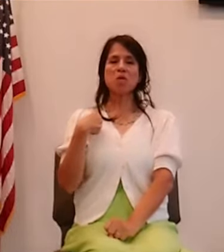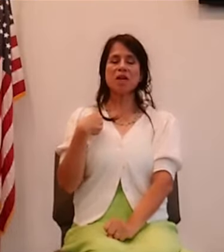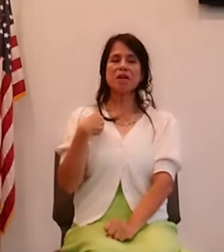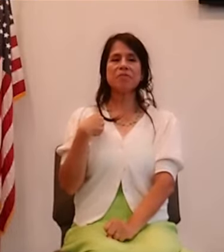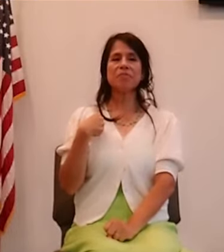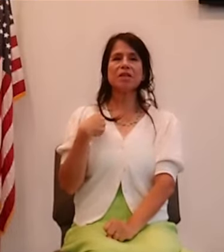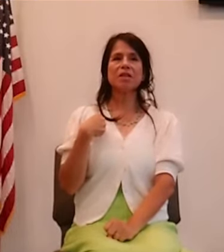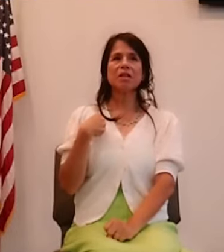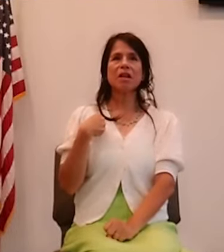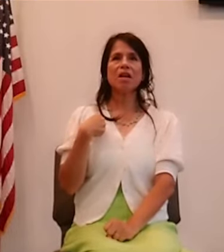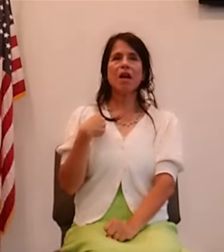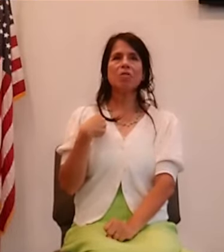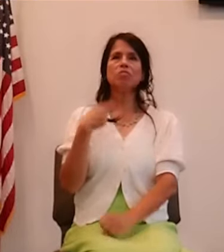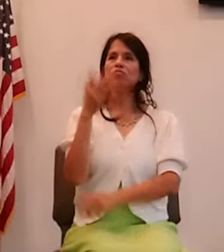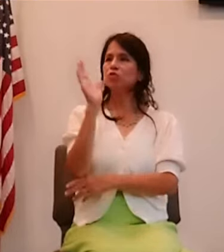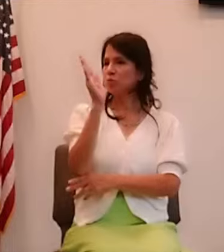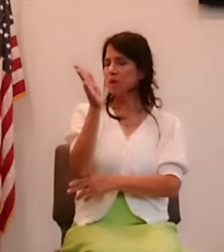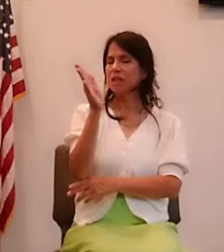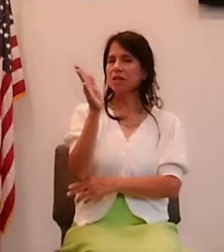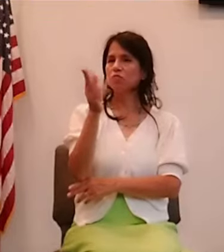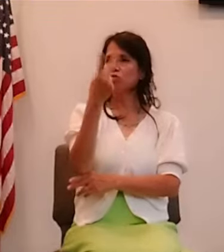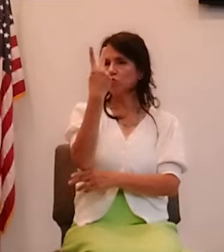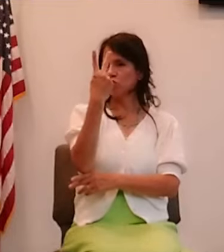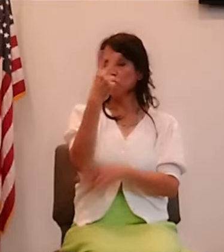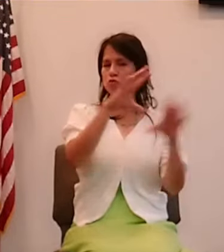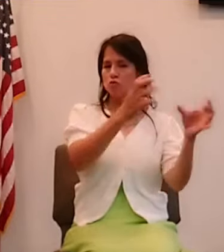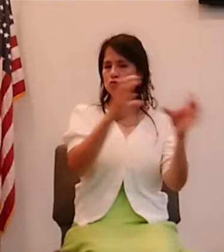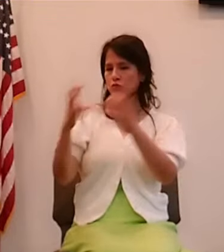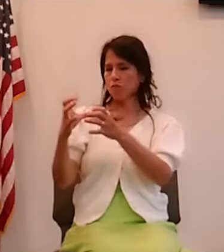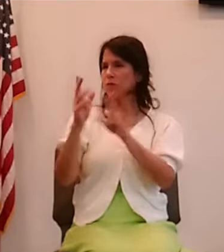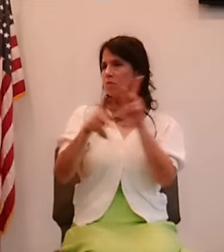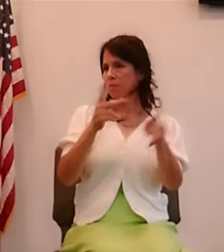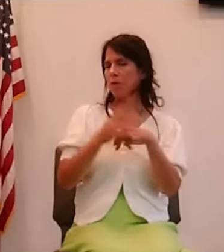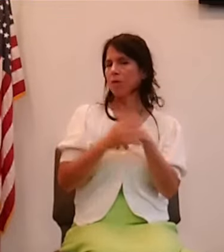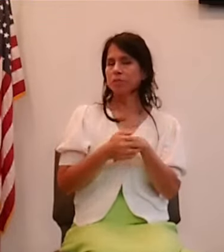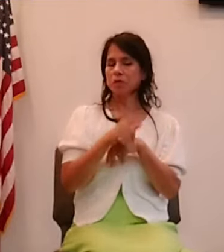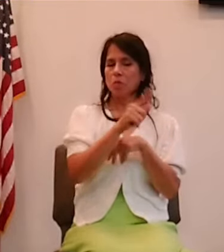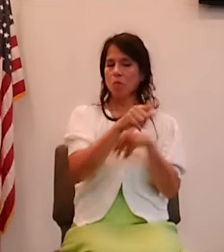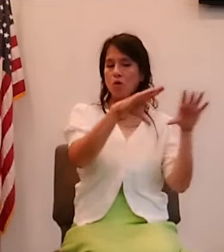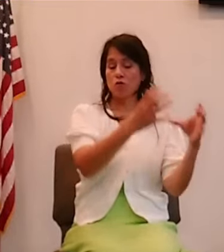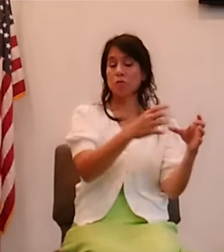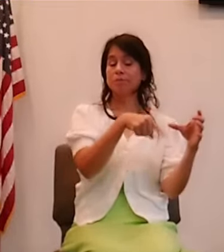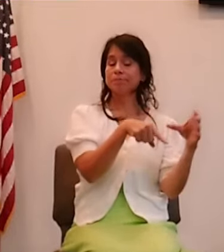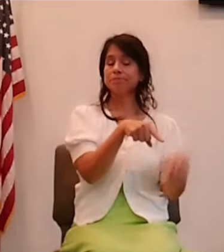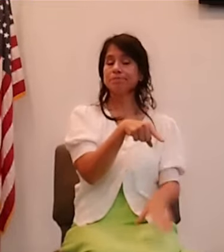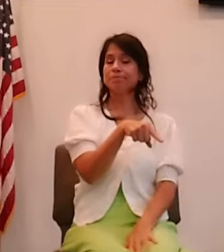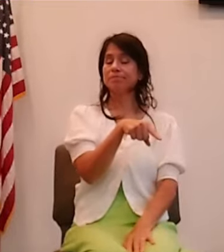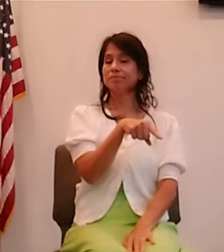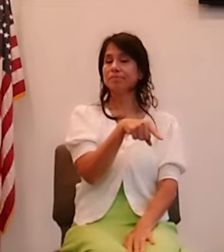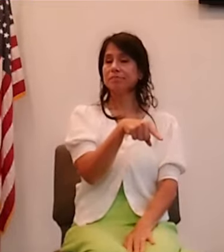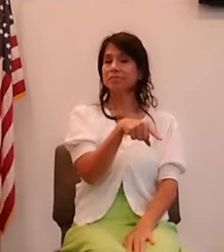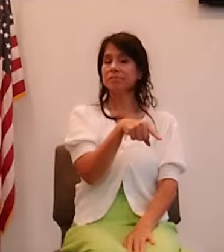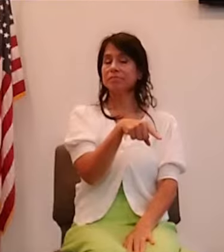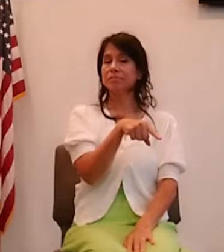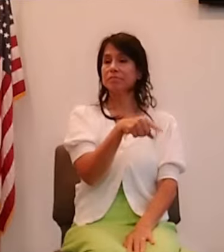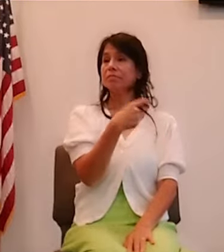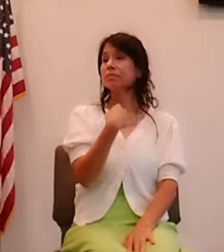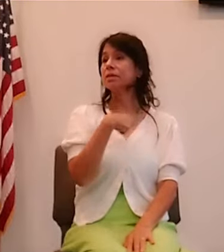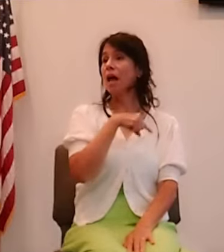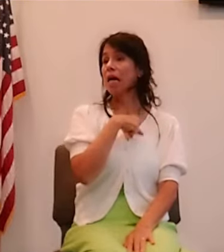of people, okay? Two kinds of people. One are us,